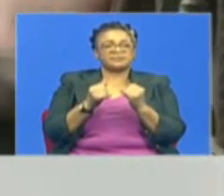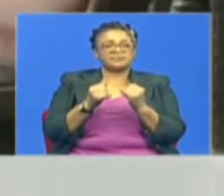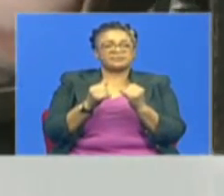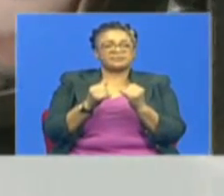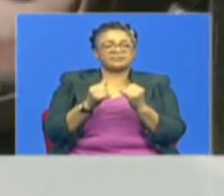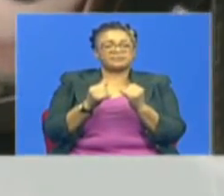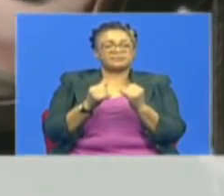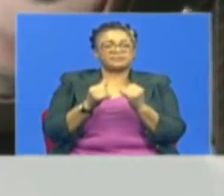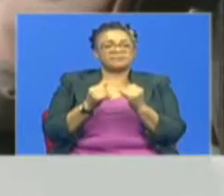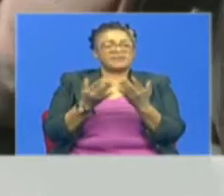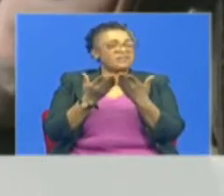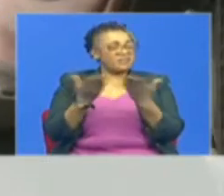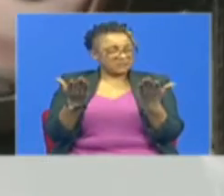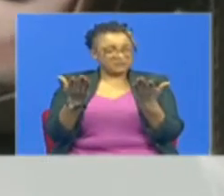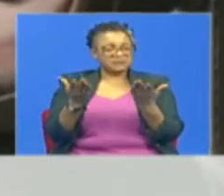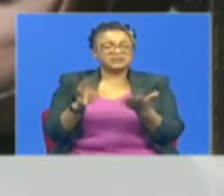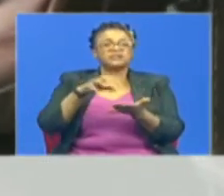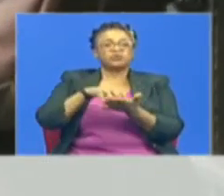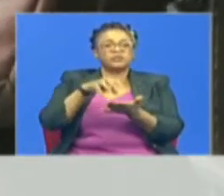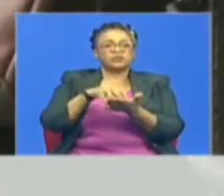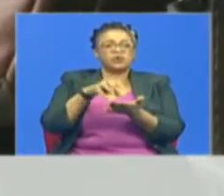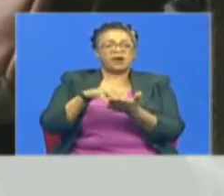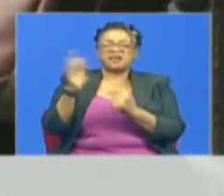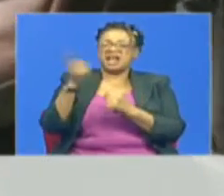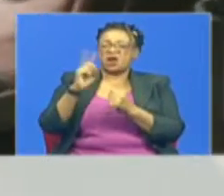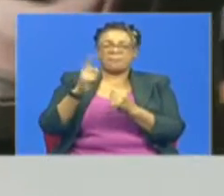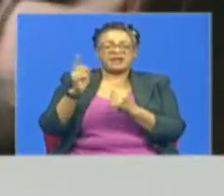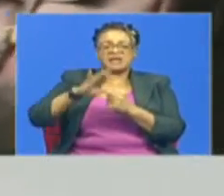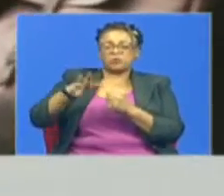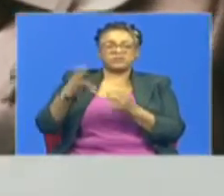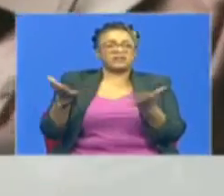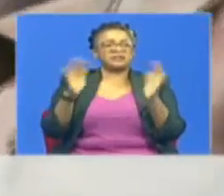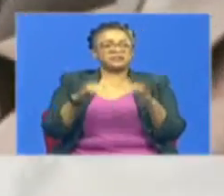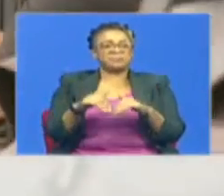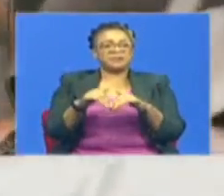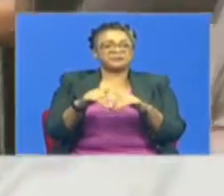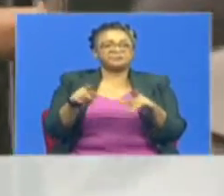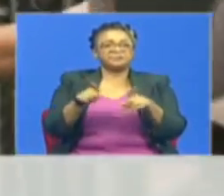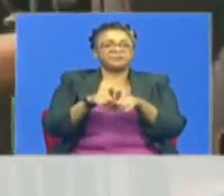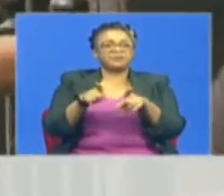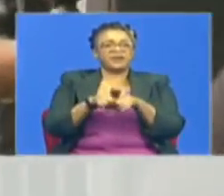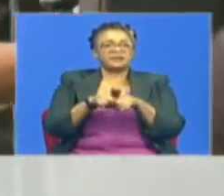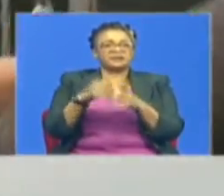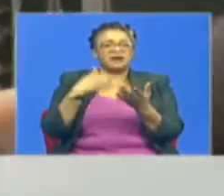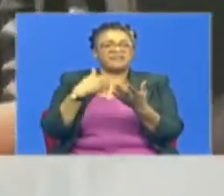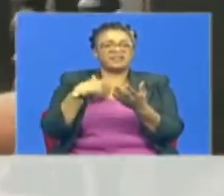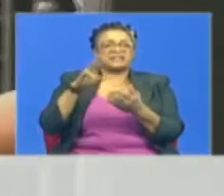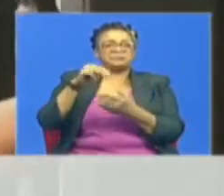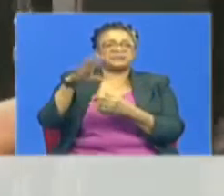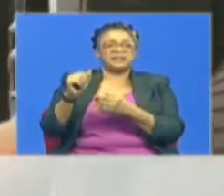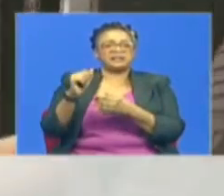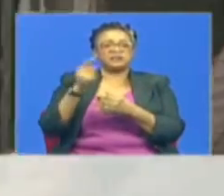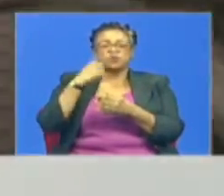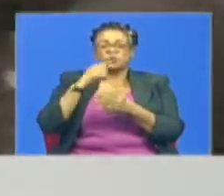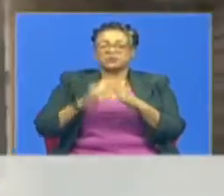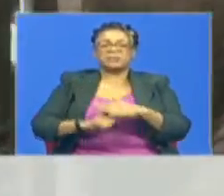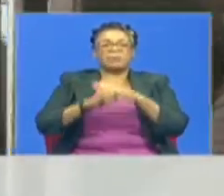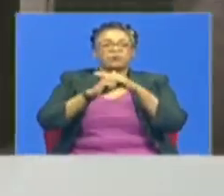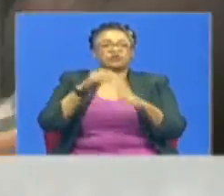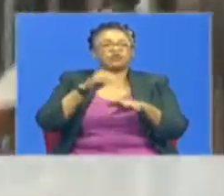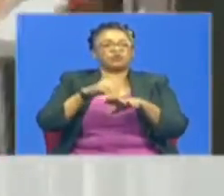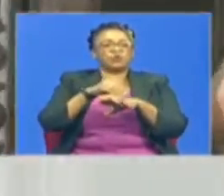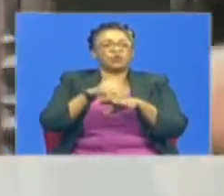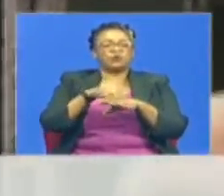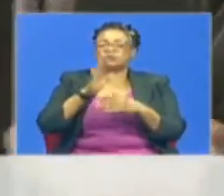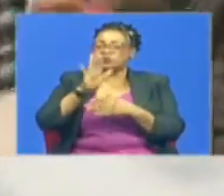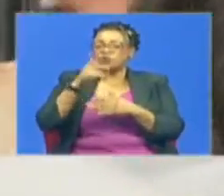These were the scenes at the Nairobi County Assembly as an impasse pitting MCAs allied to Governor Mike Sonko and those who